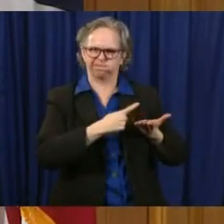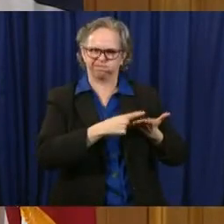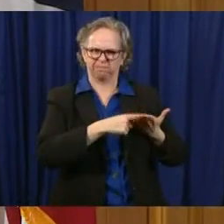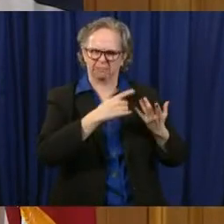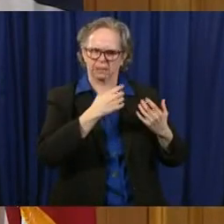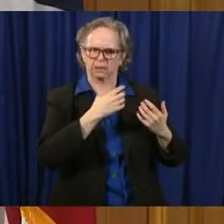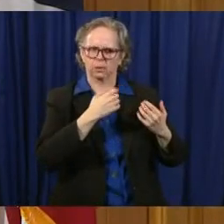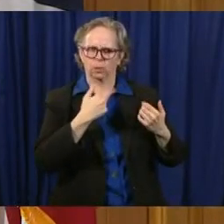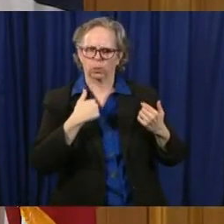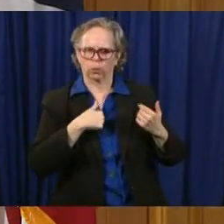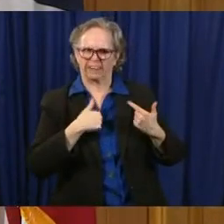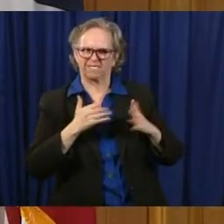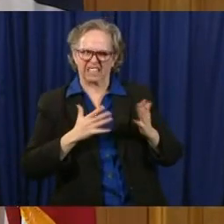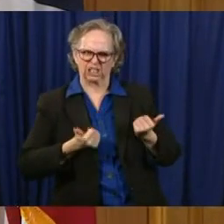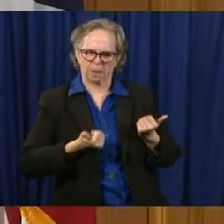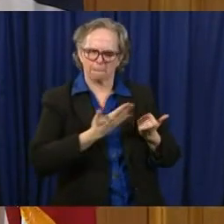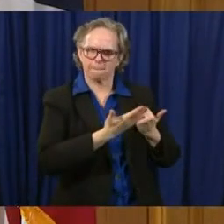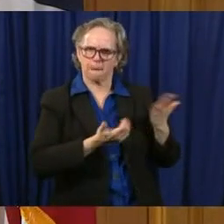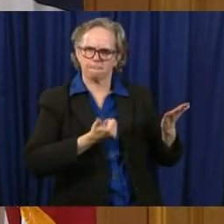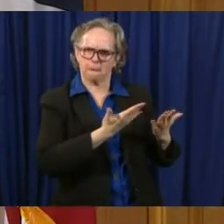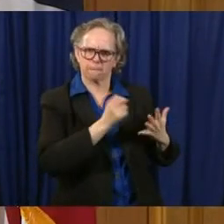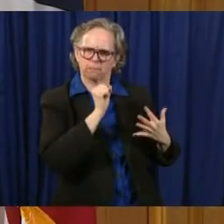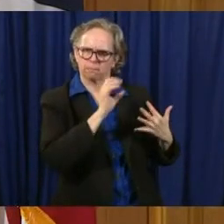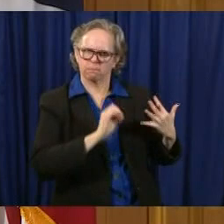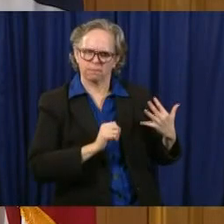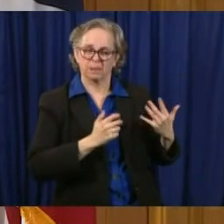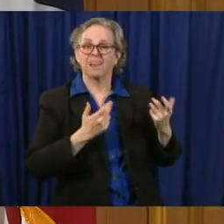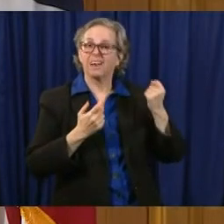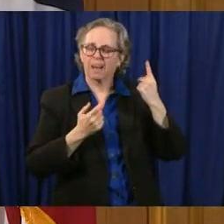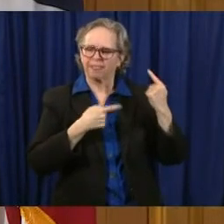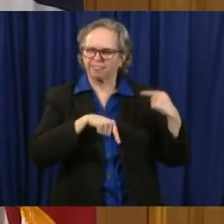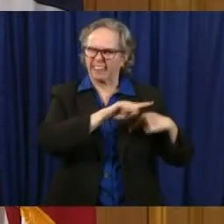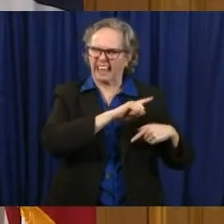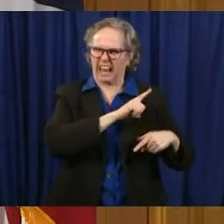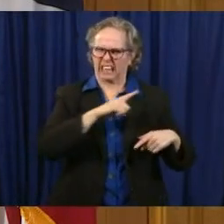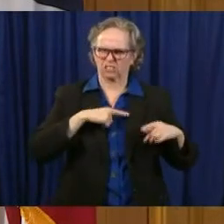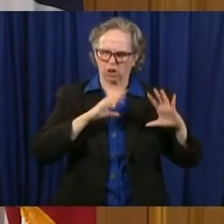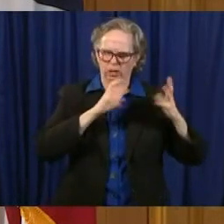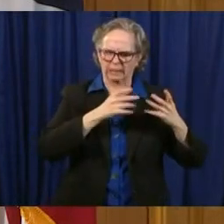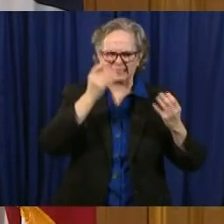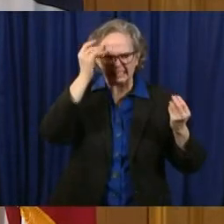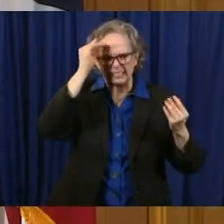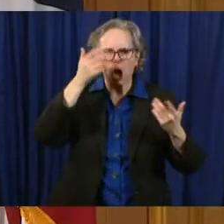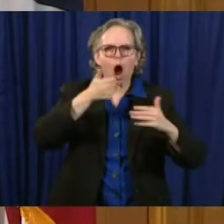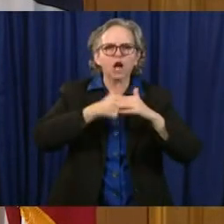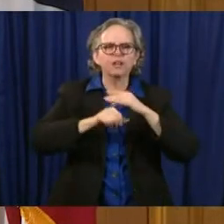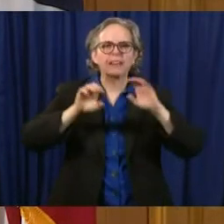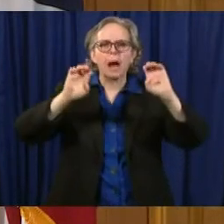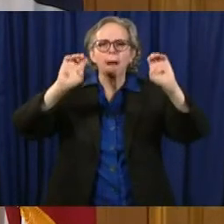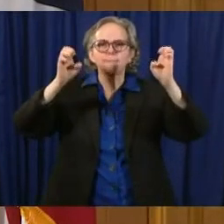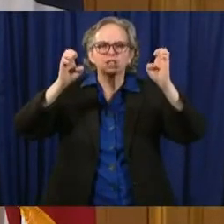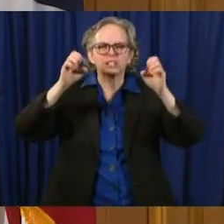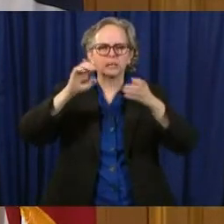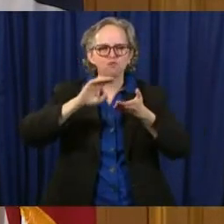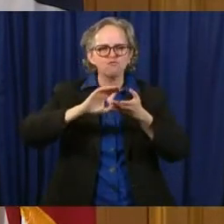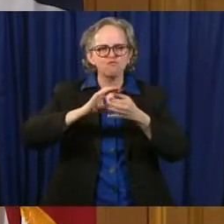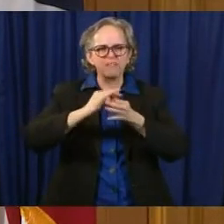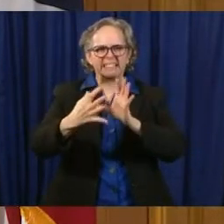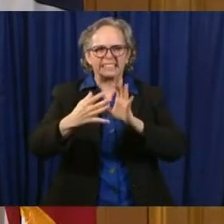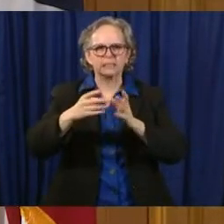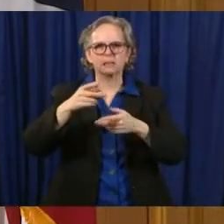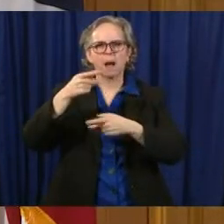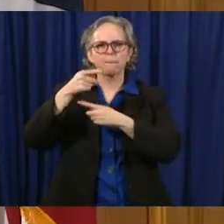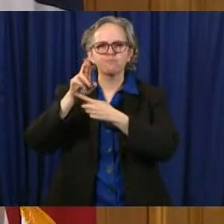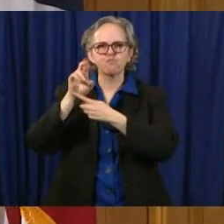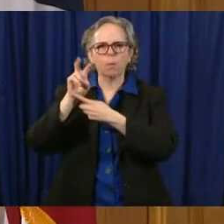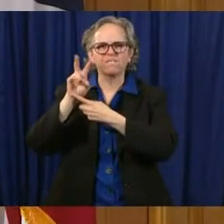suggested that they look at under the emergency release provision that is in law.